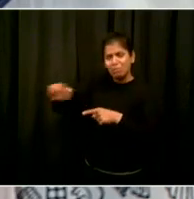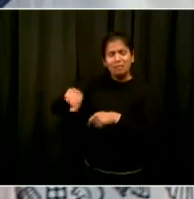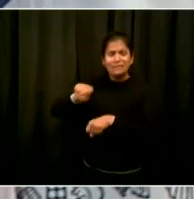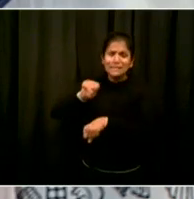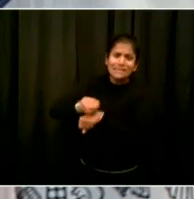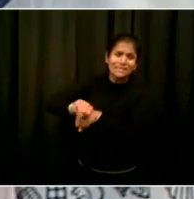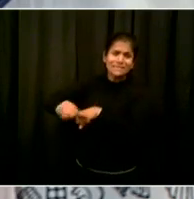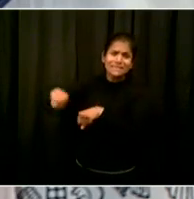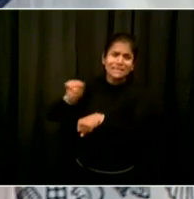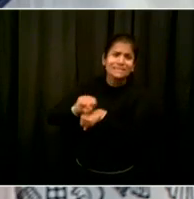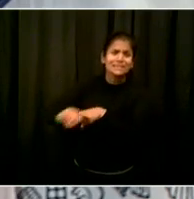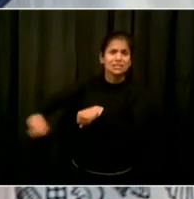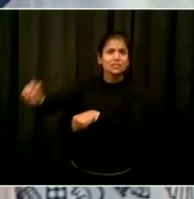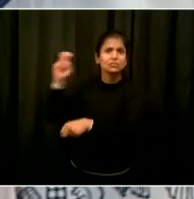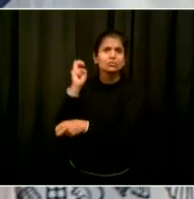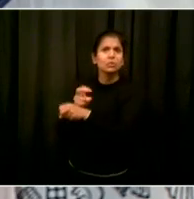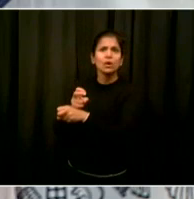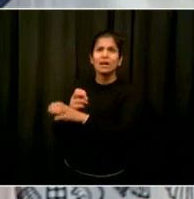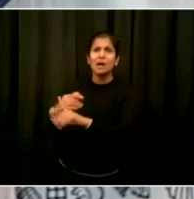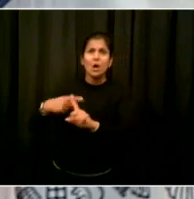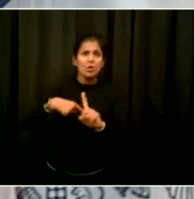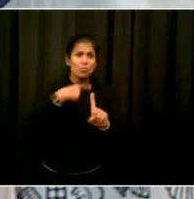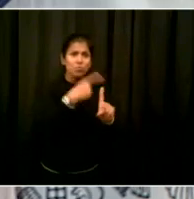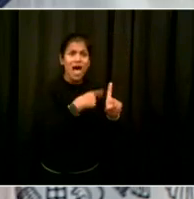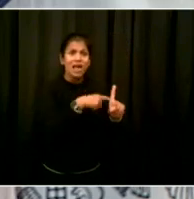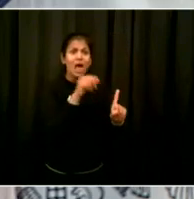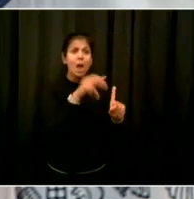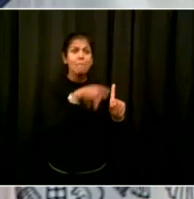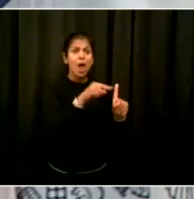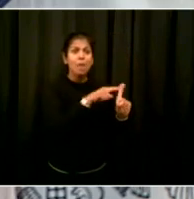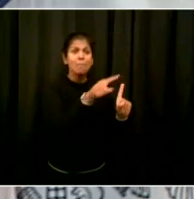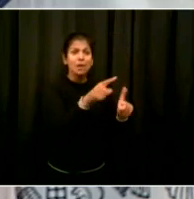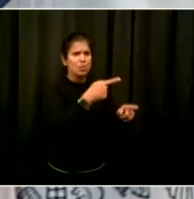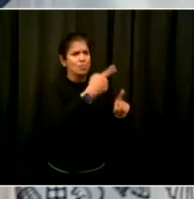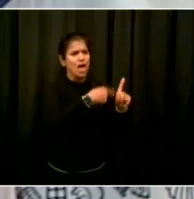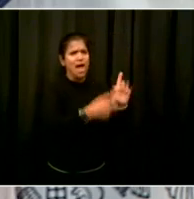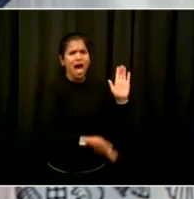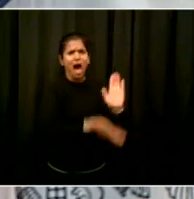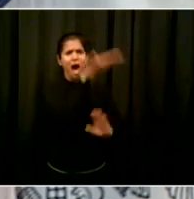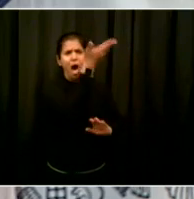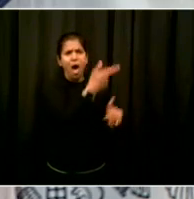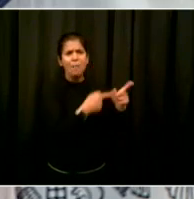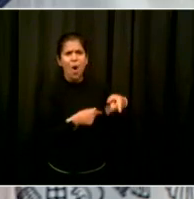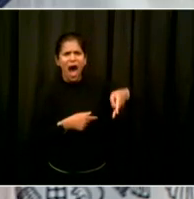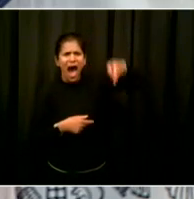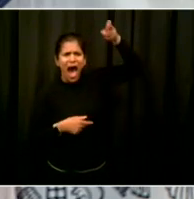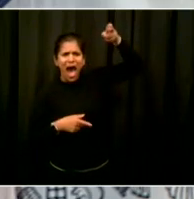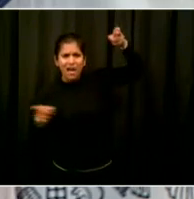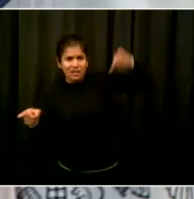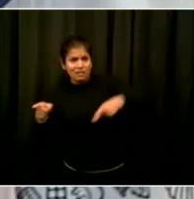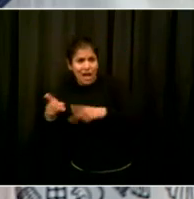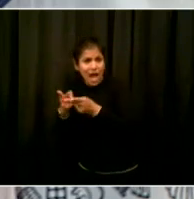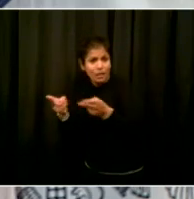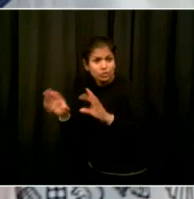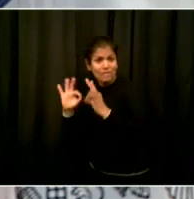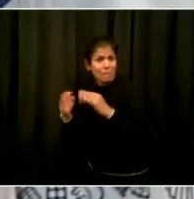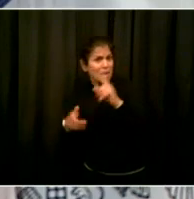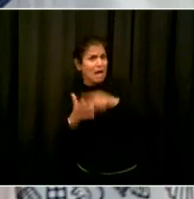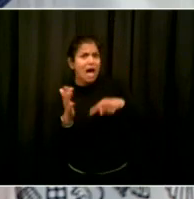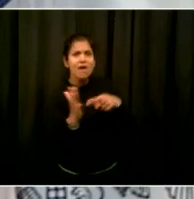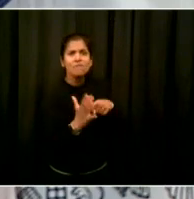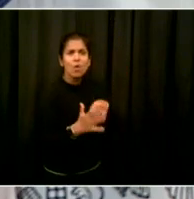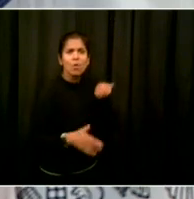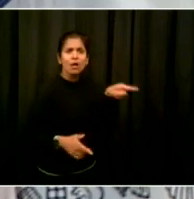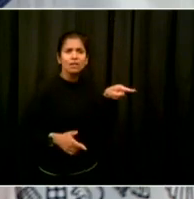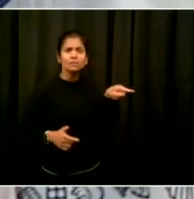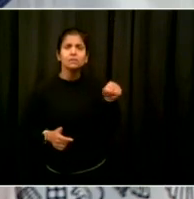so we have to really have a lot of empathy for these families, and particularly kids. All kids, struggle when you're growing up.